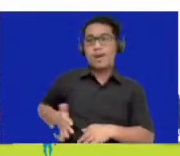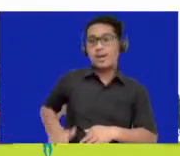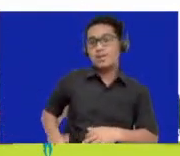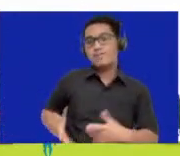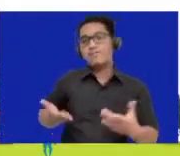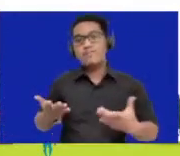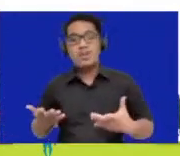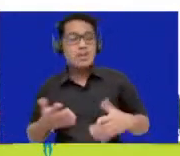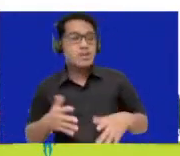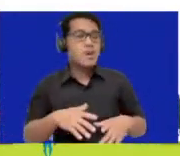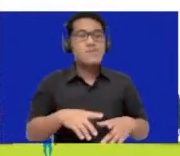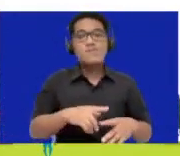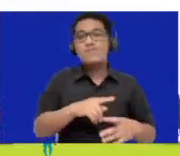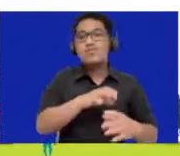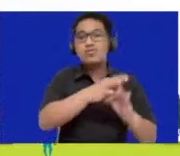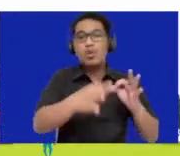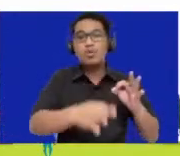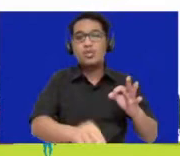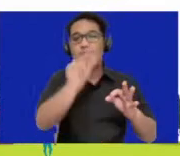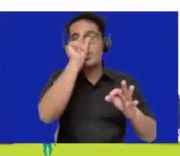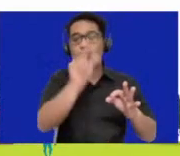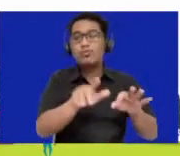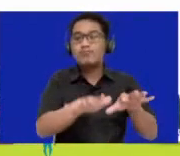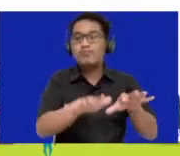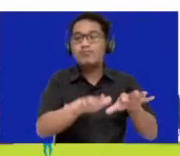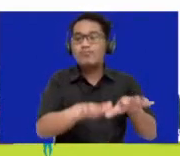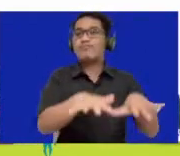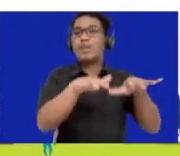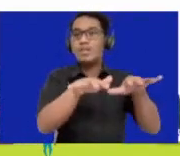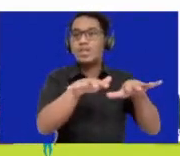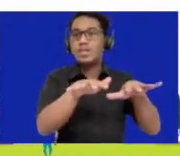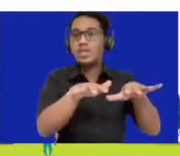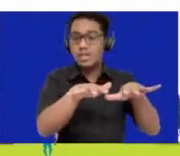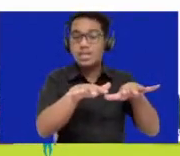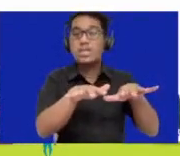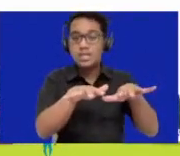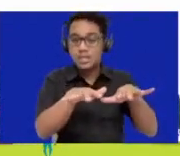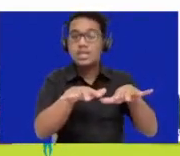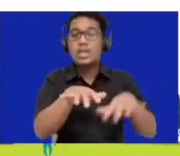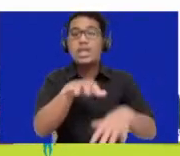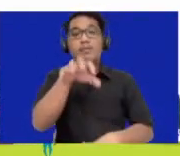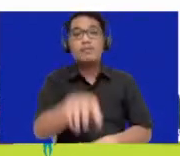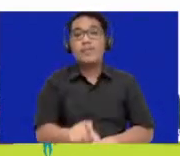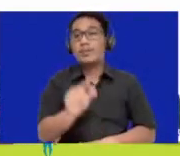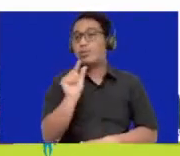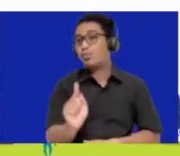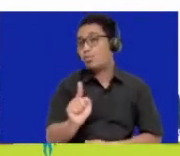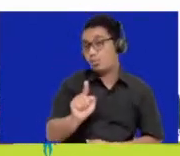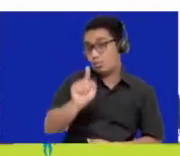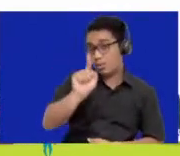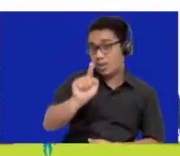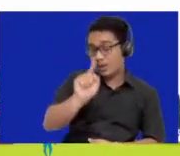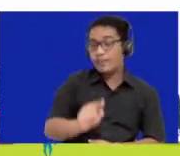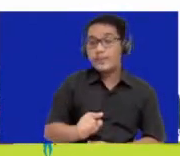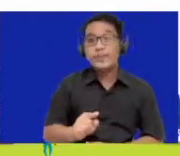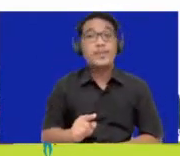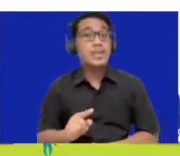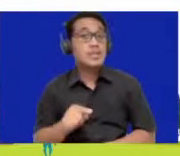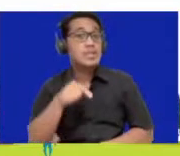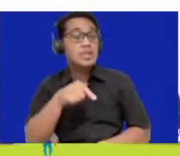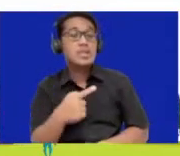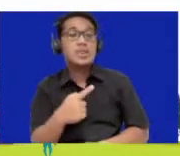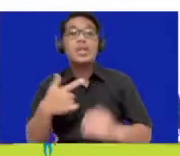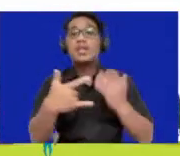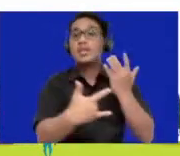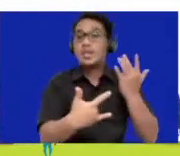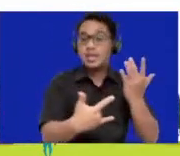This is with a technique as part of the anticipatory actions toolbox named forecast-based